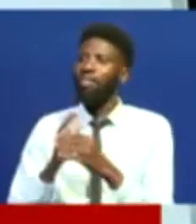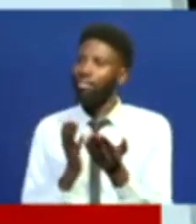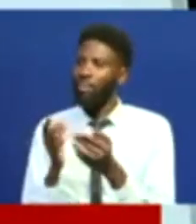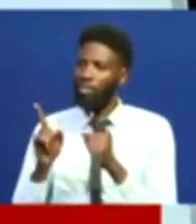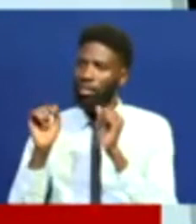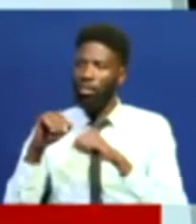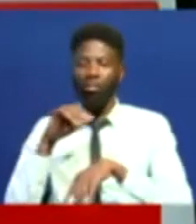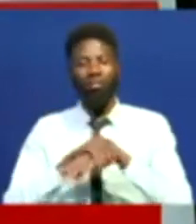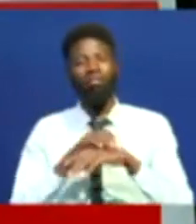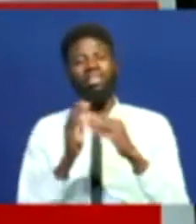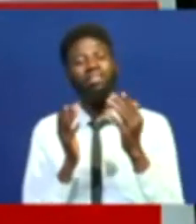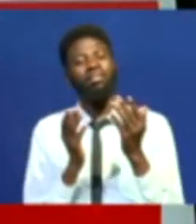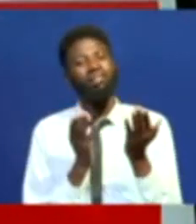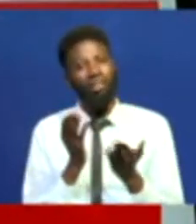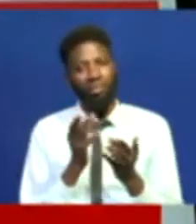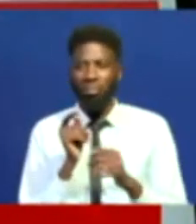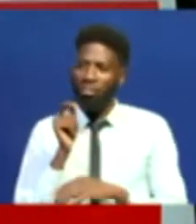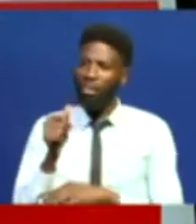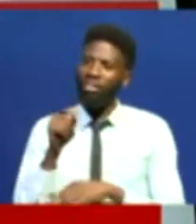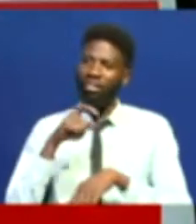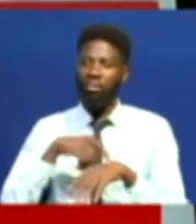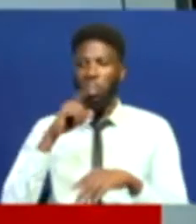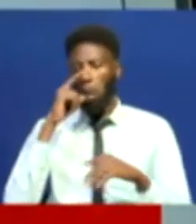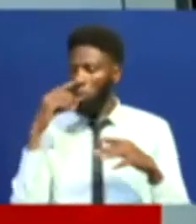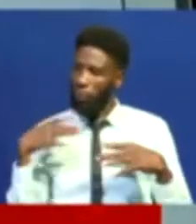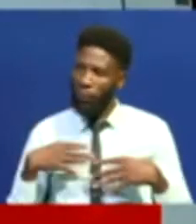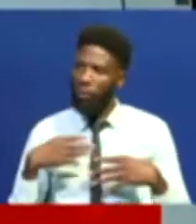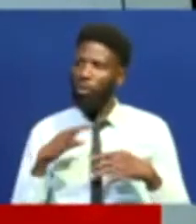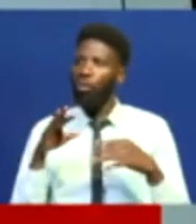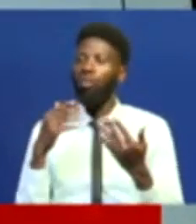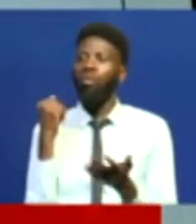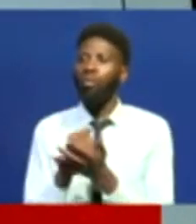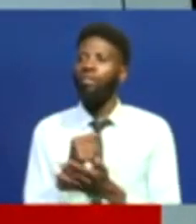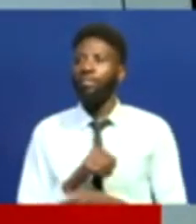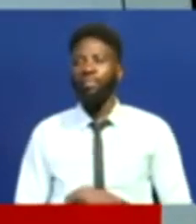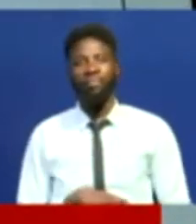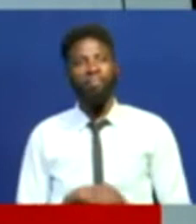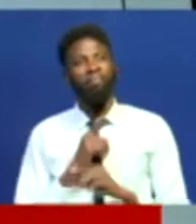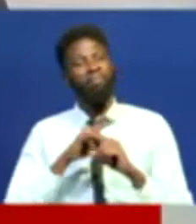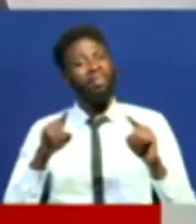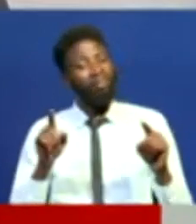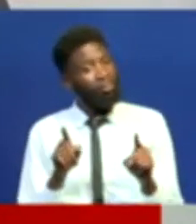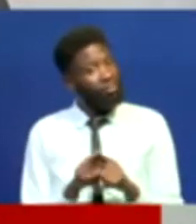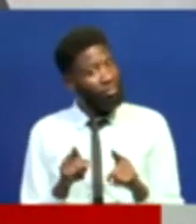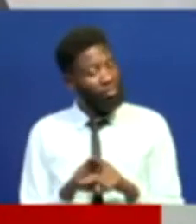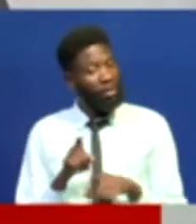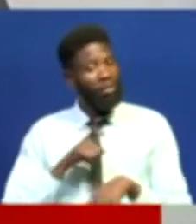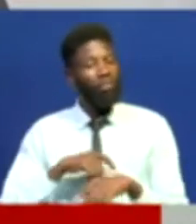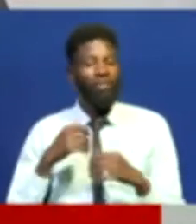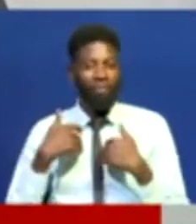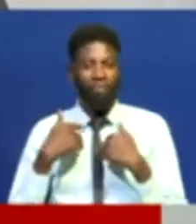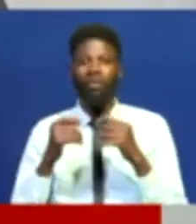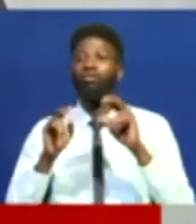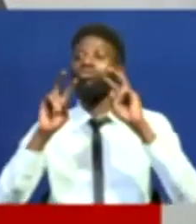access services and pay for them from the comfort of your home or office. But also, the issue